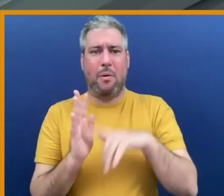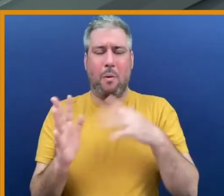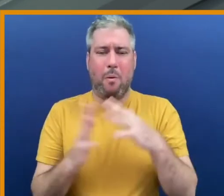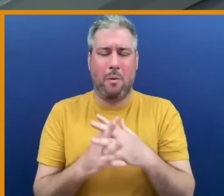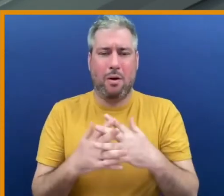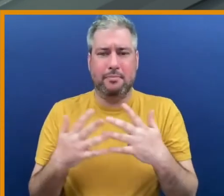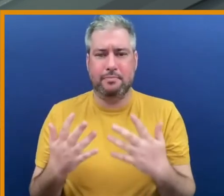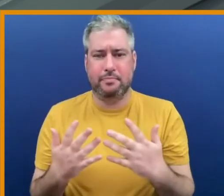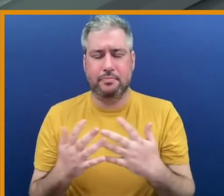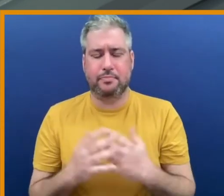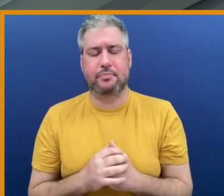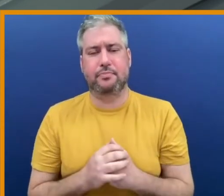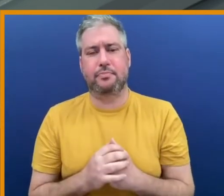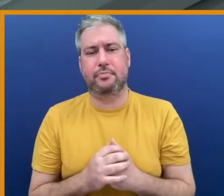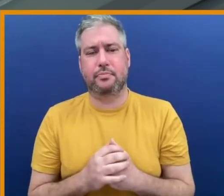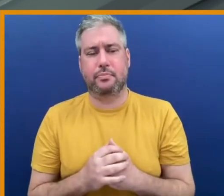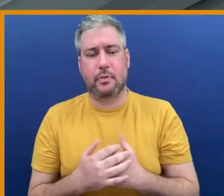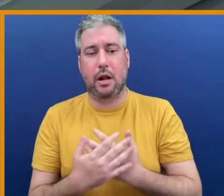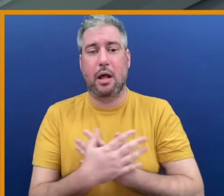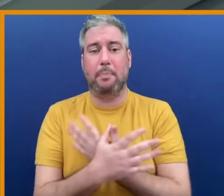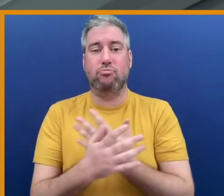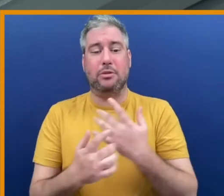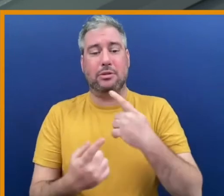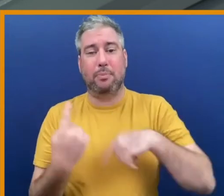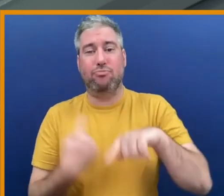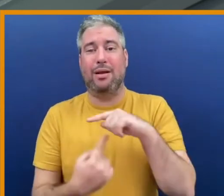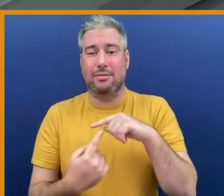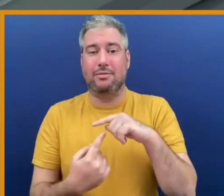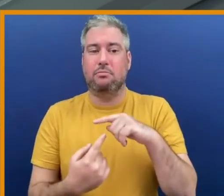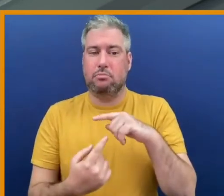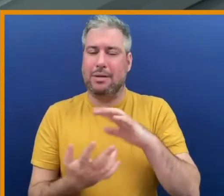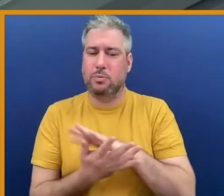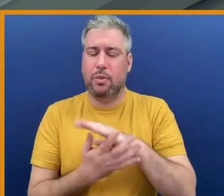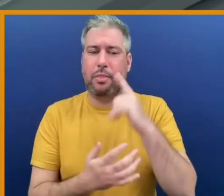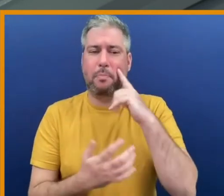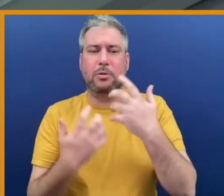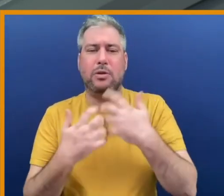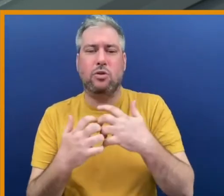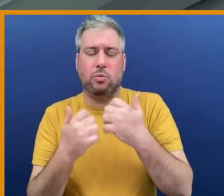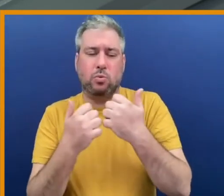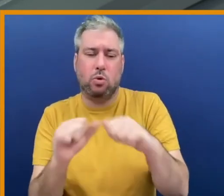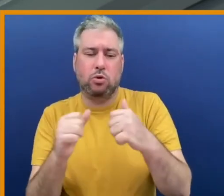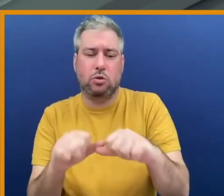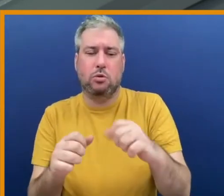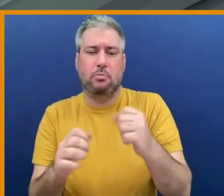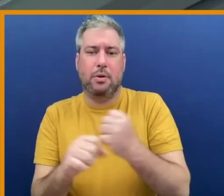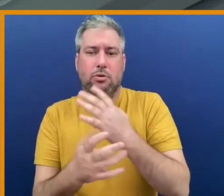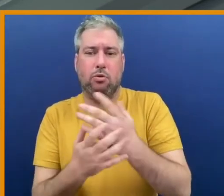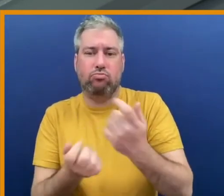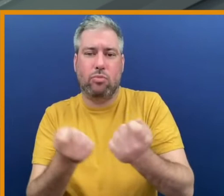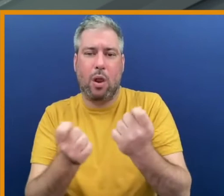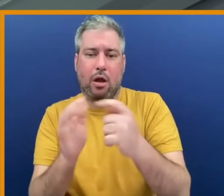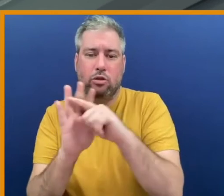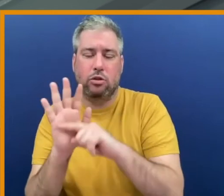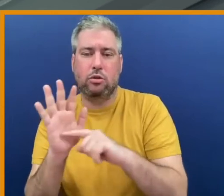about the technical solutions, about getting the regulations correct, about getting the right